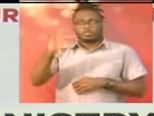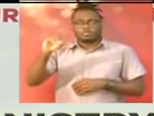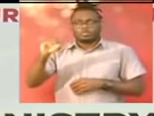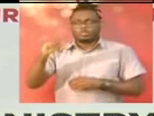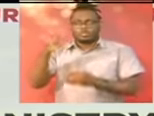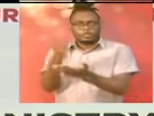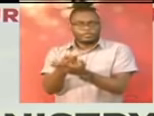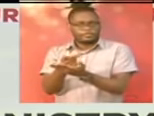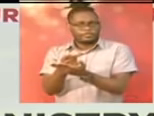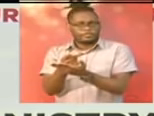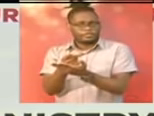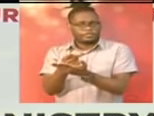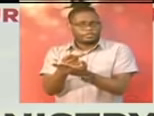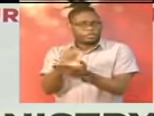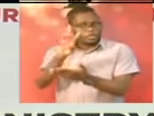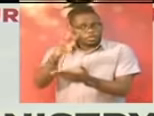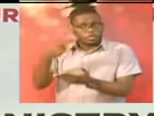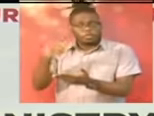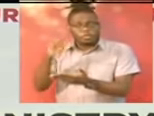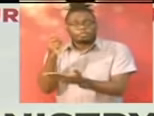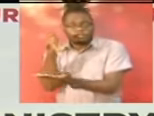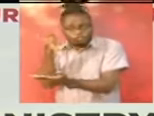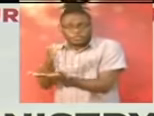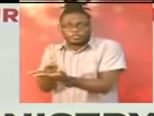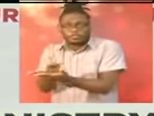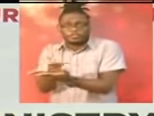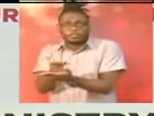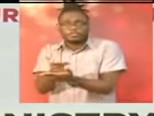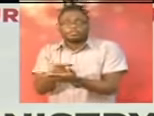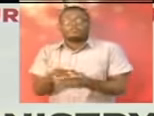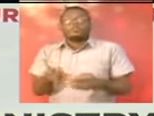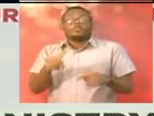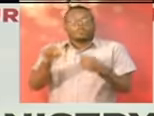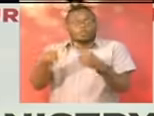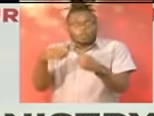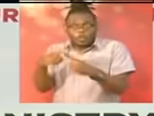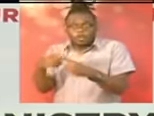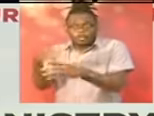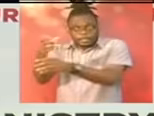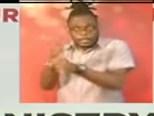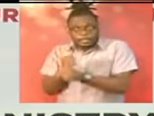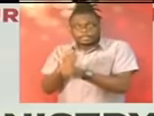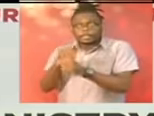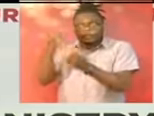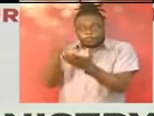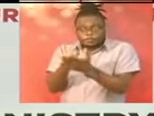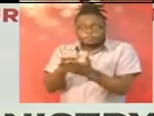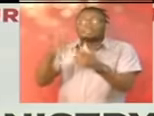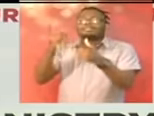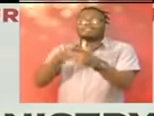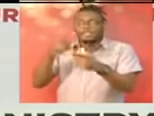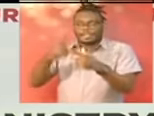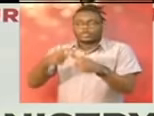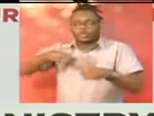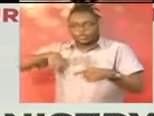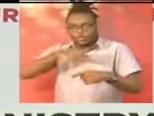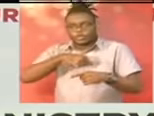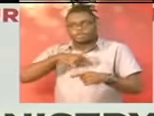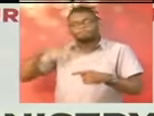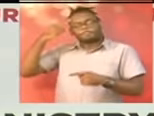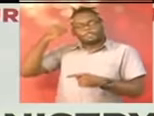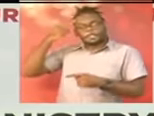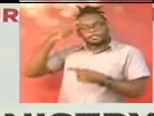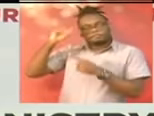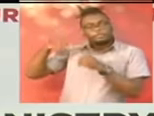it becomes eligible for consideration within our health system. Before that, there is no consideration. Once it